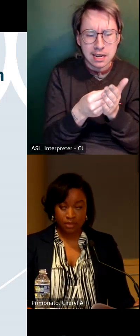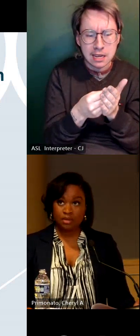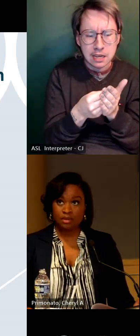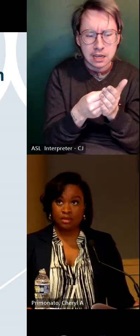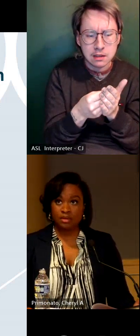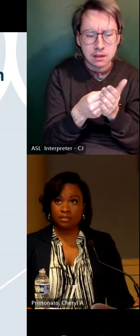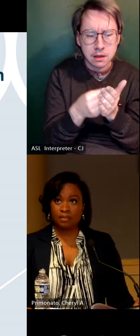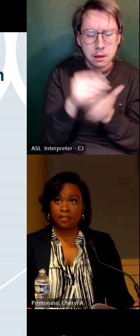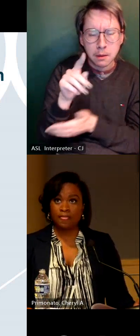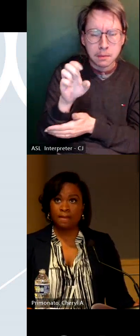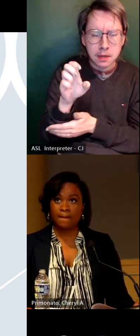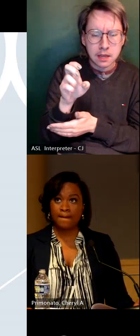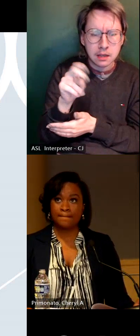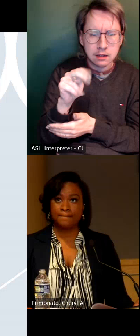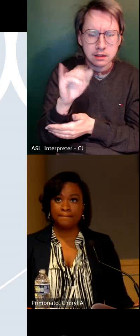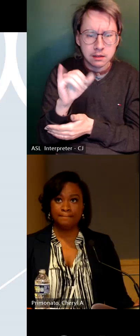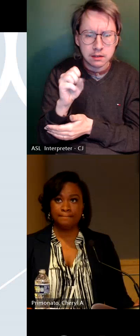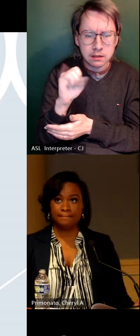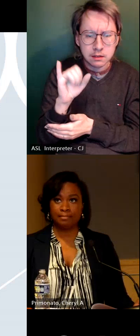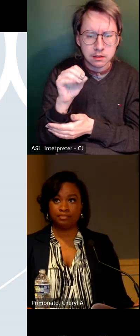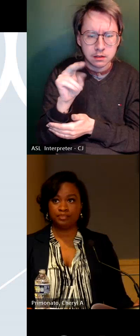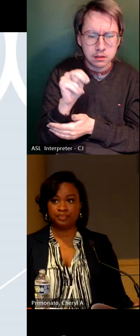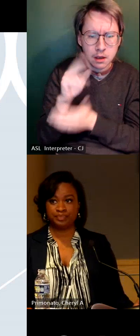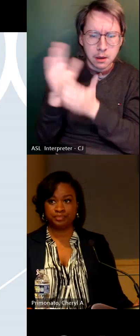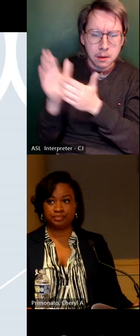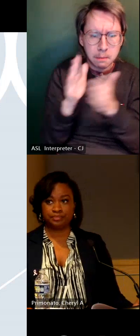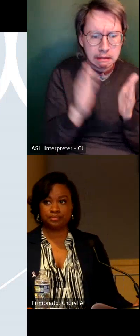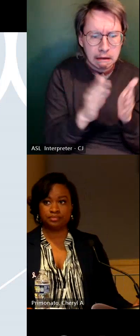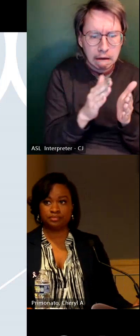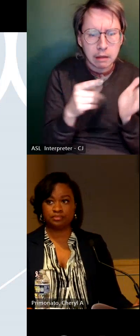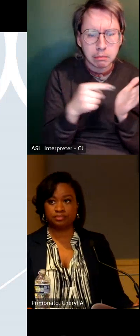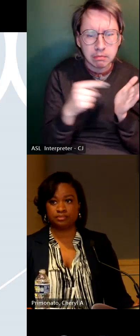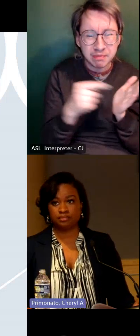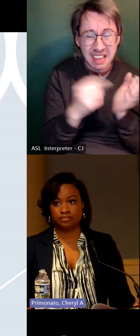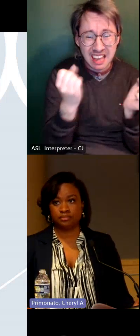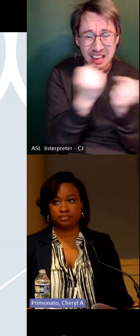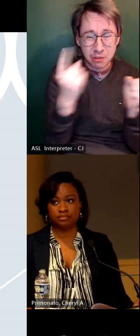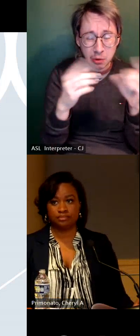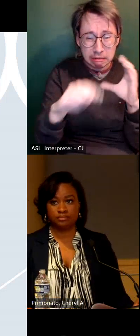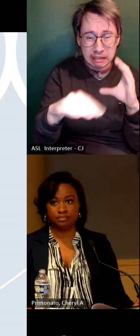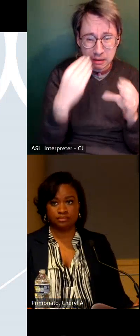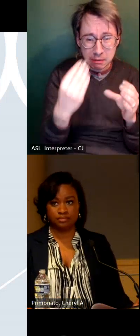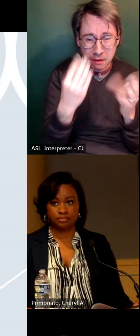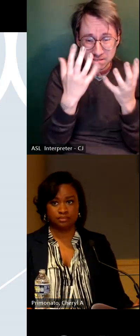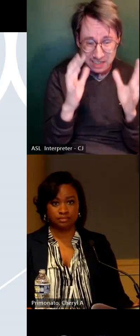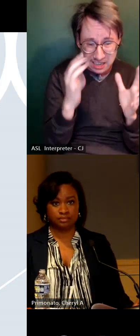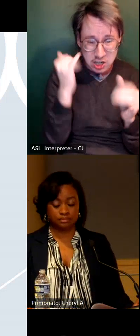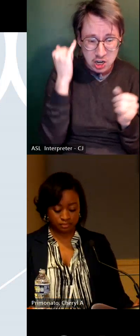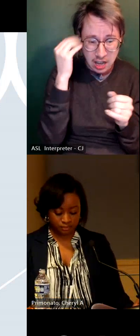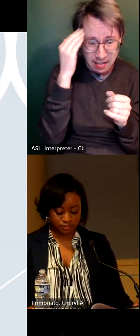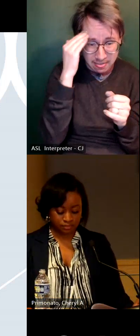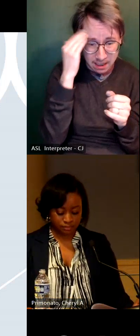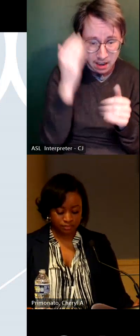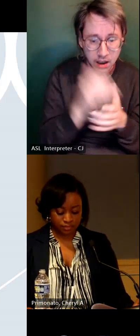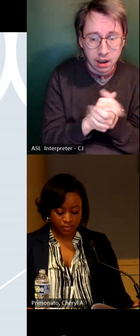All members should have received the red line version of this document via email. And then I'll move it over to Dominica